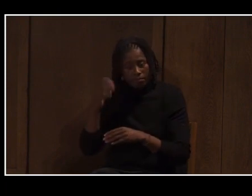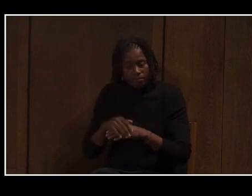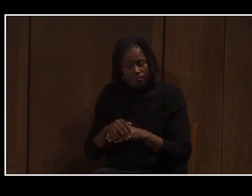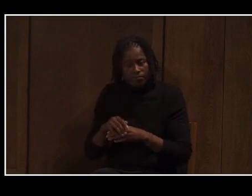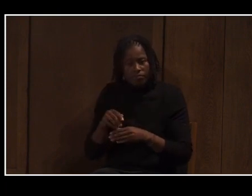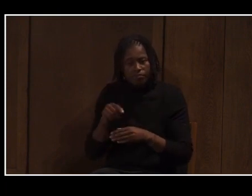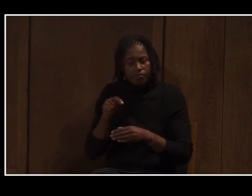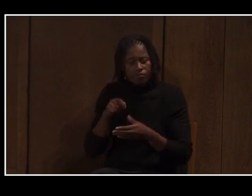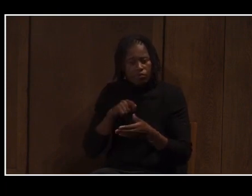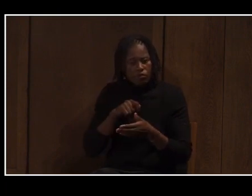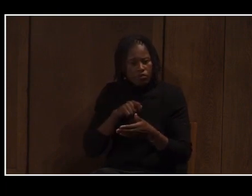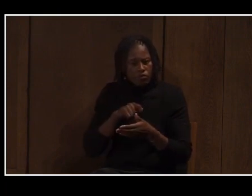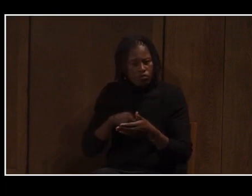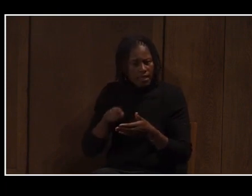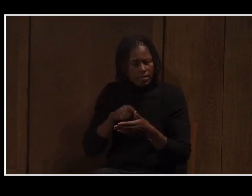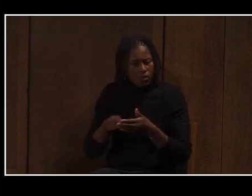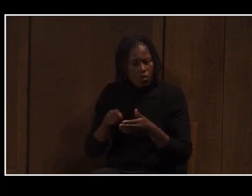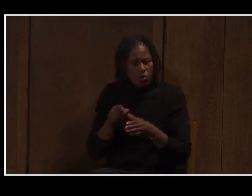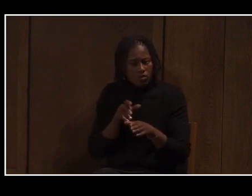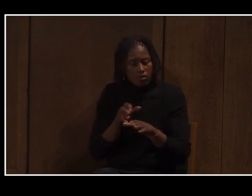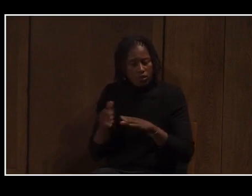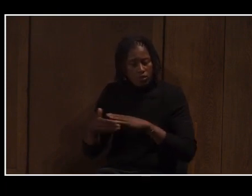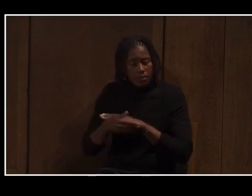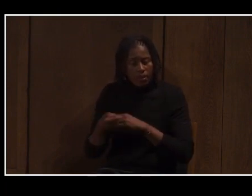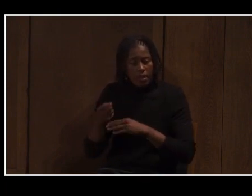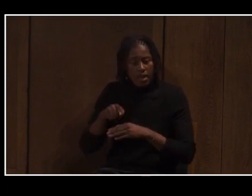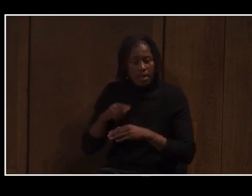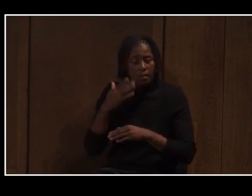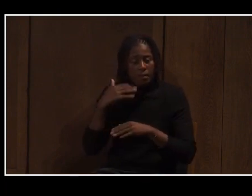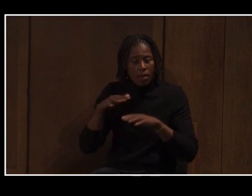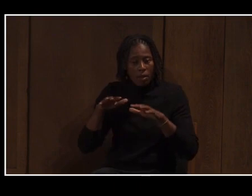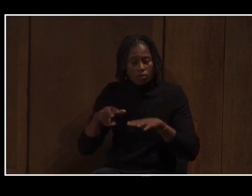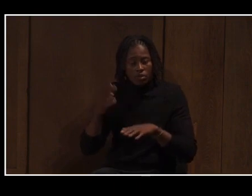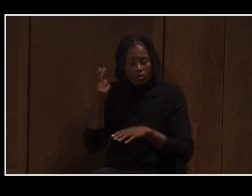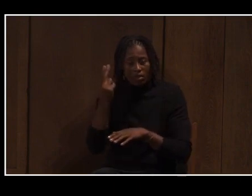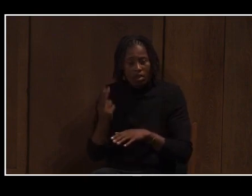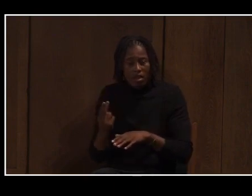Art. Thank you so much for joining us this evening, David. Over to you.